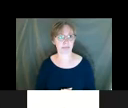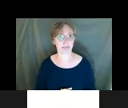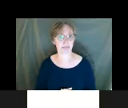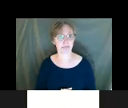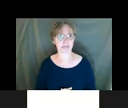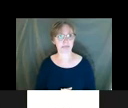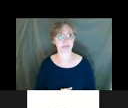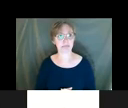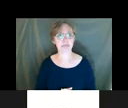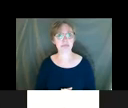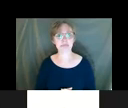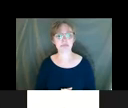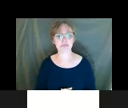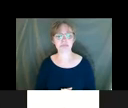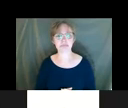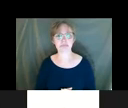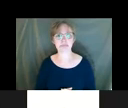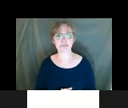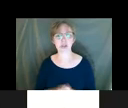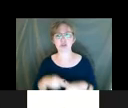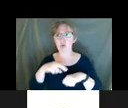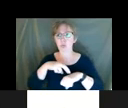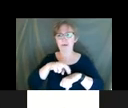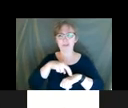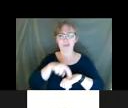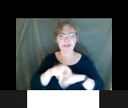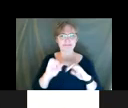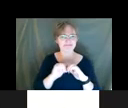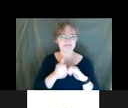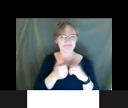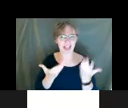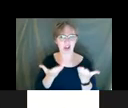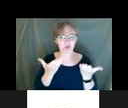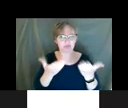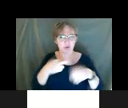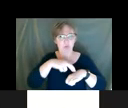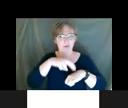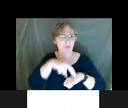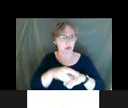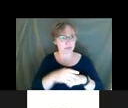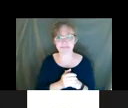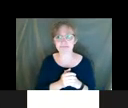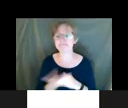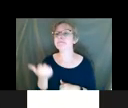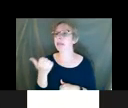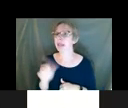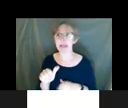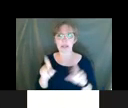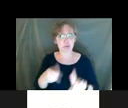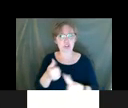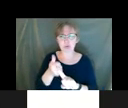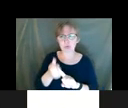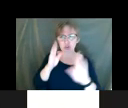Making a referral. Any concerned person, family member, a friend, a neighbor, a